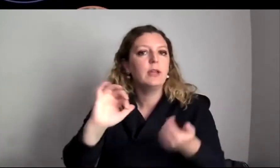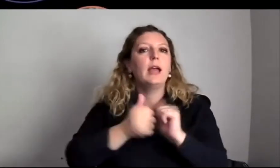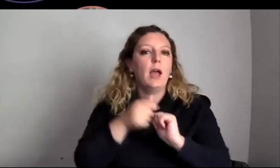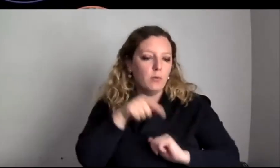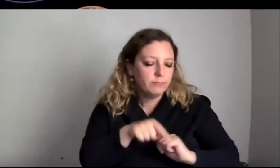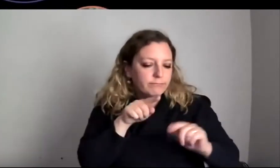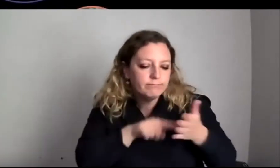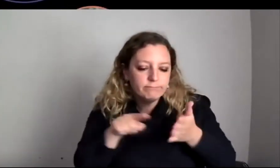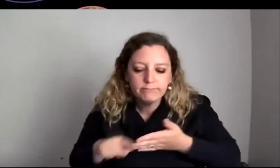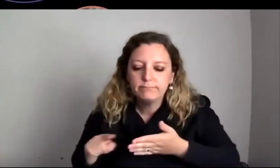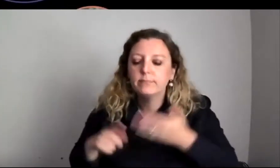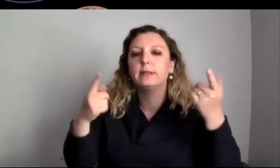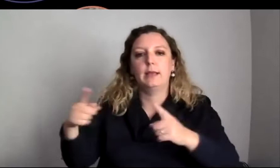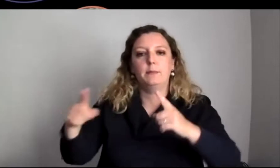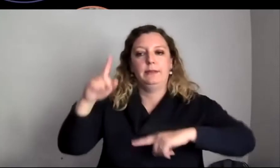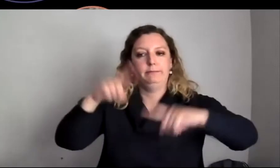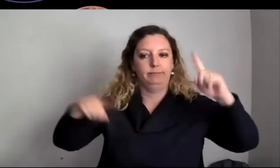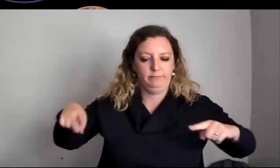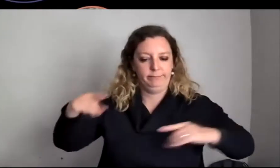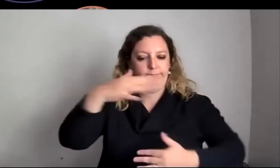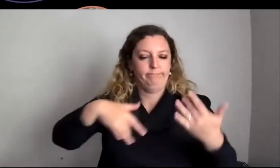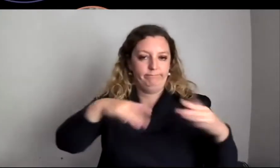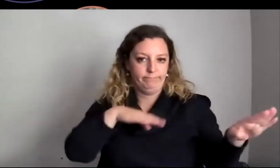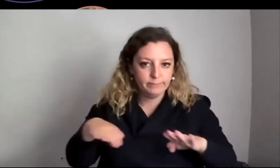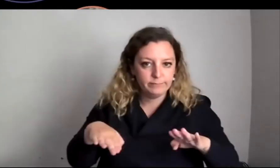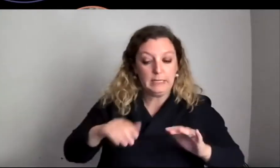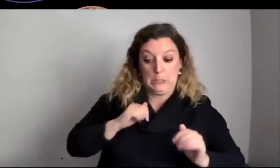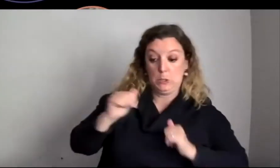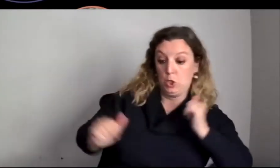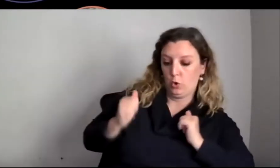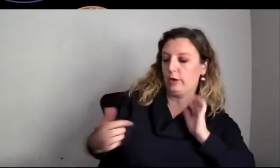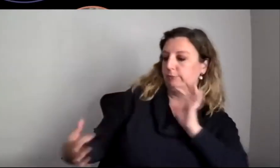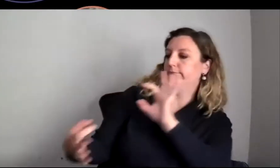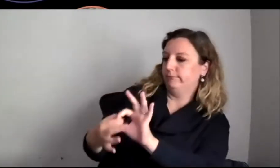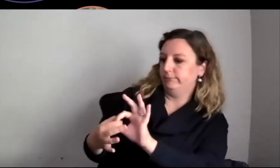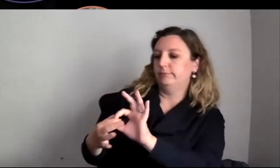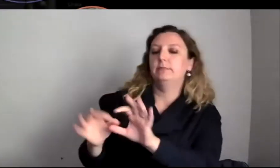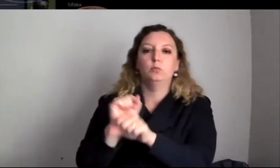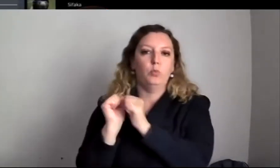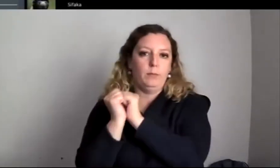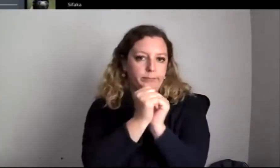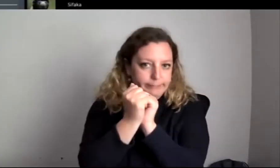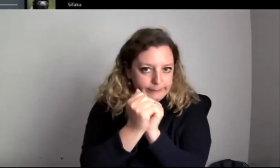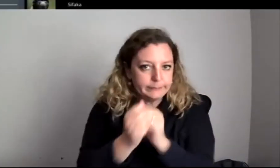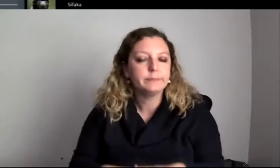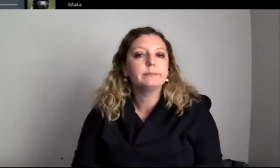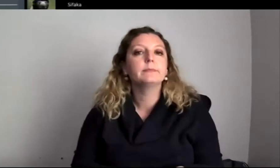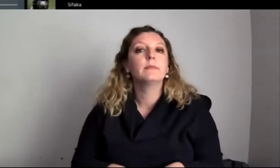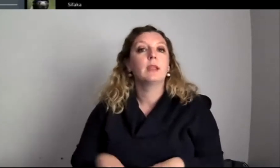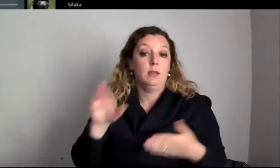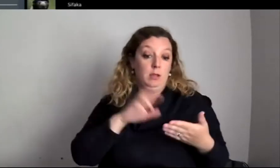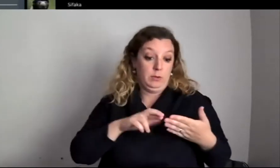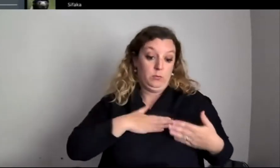underpinnings and/or outcomes of diverse social behaviors, including aggression, affiliation, and cooperation. Now, research in